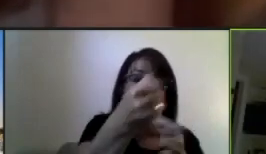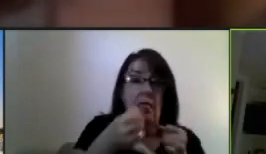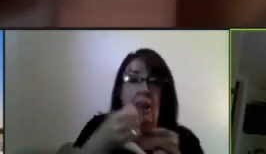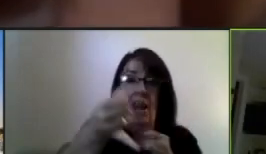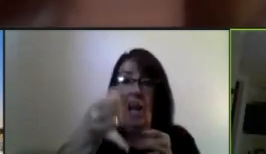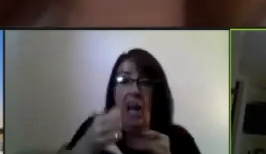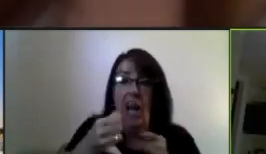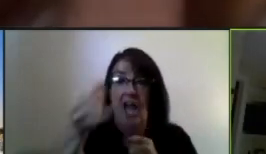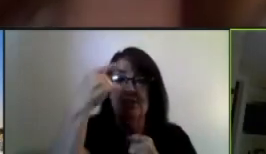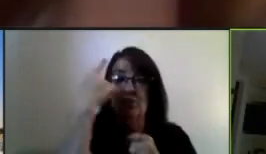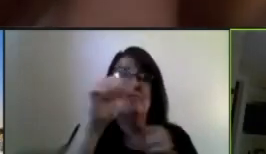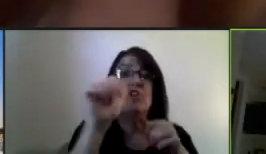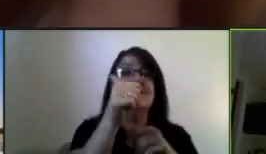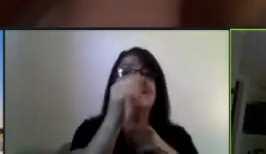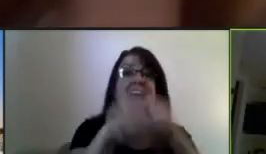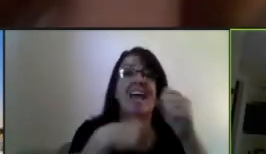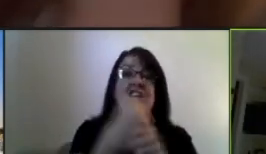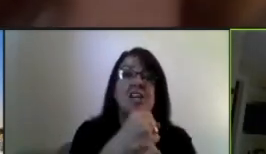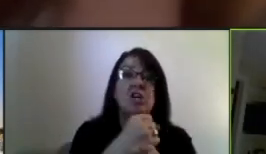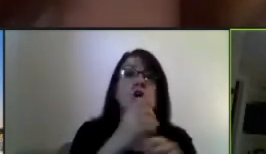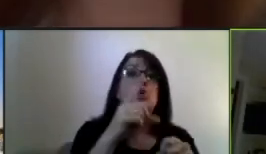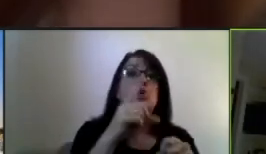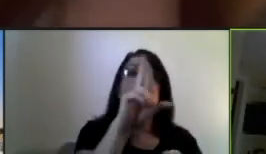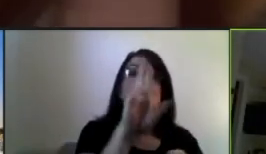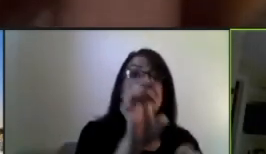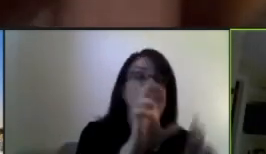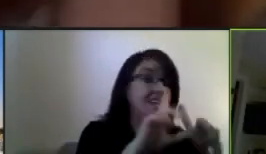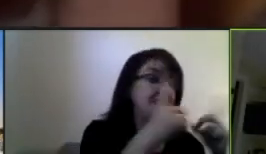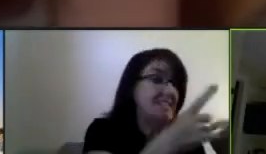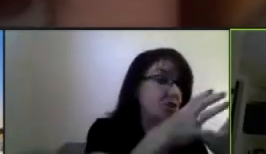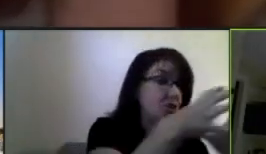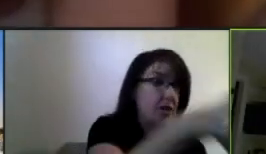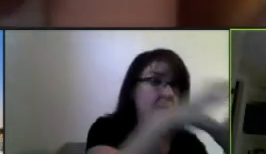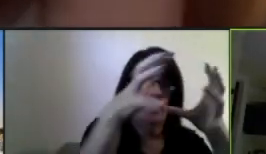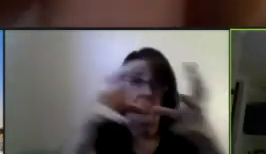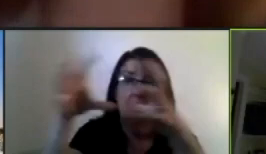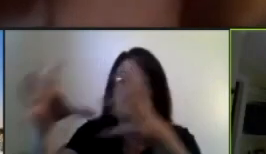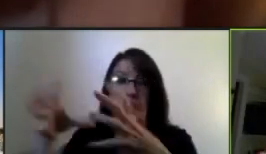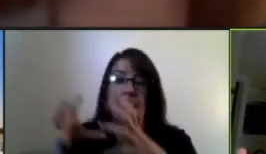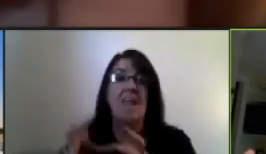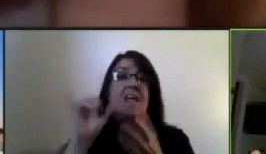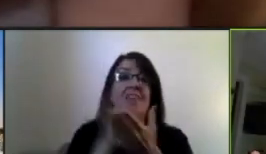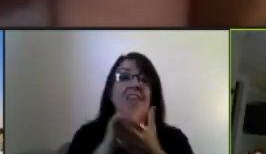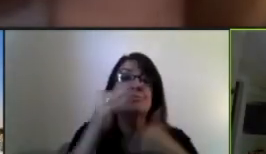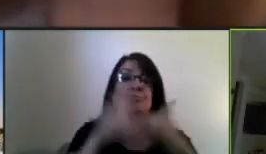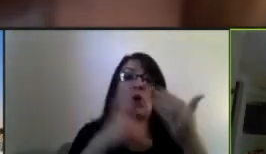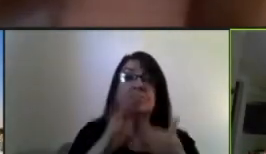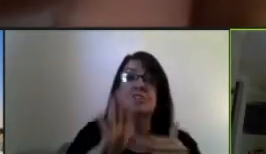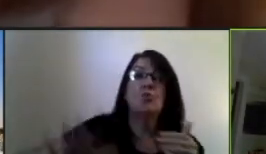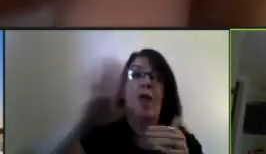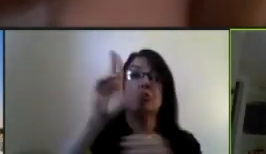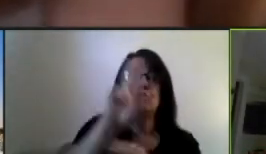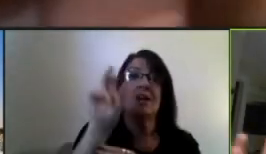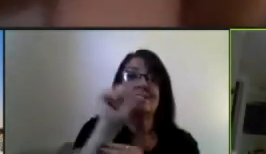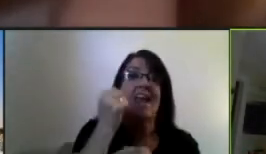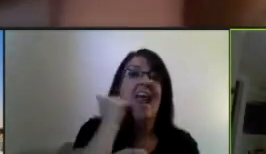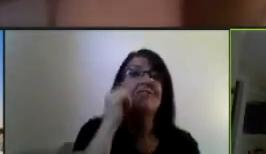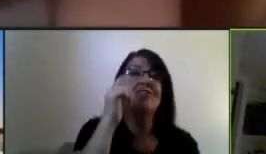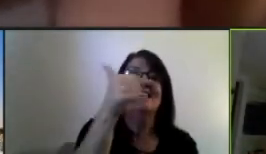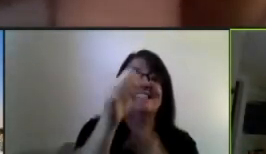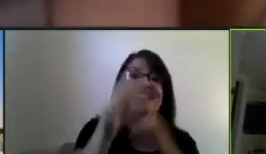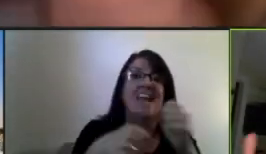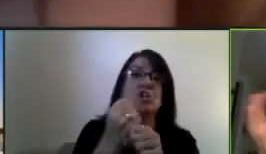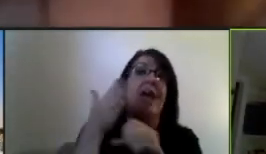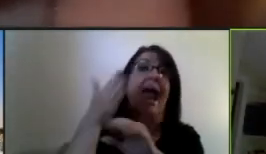years. Redistricting is the process that is done throughout the United States every 10 years after